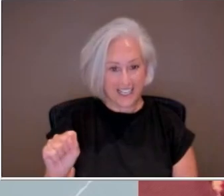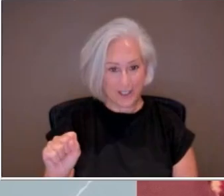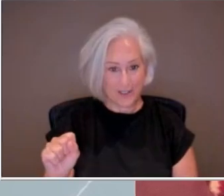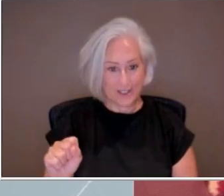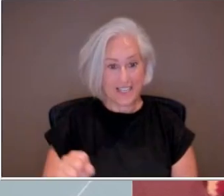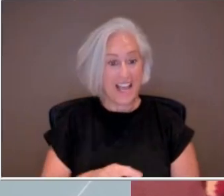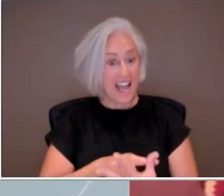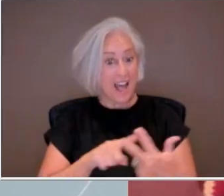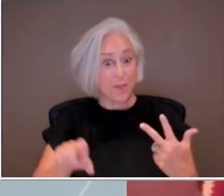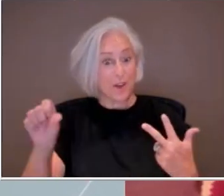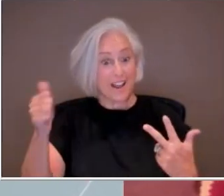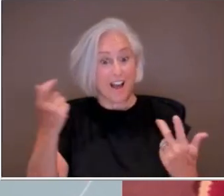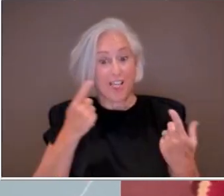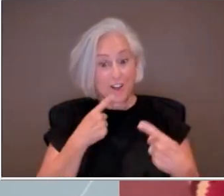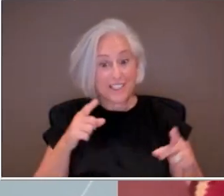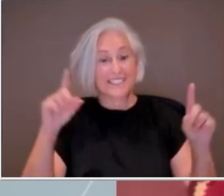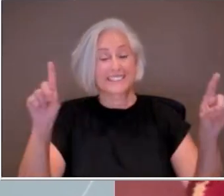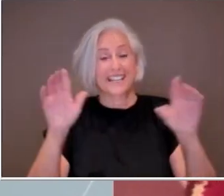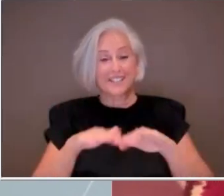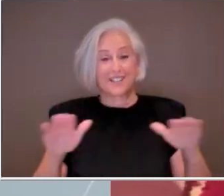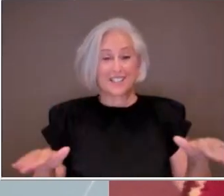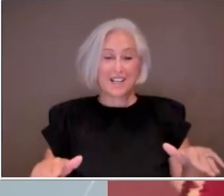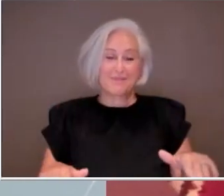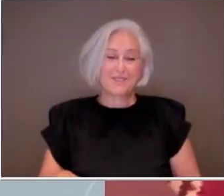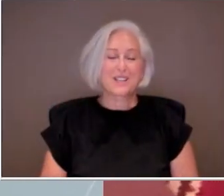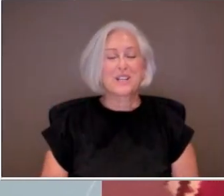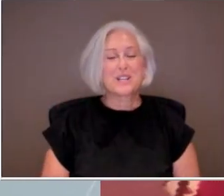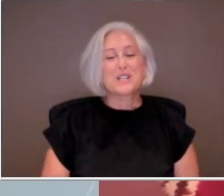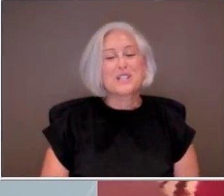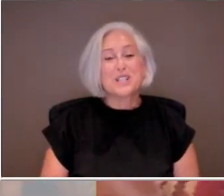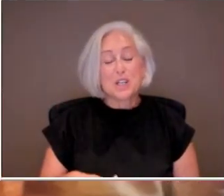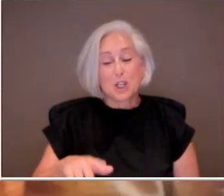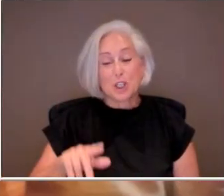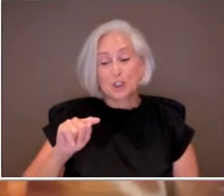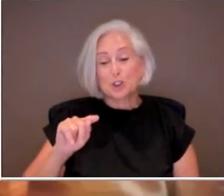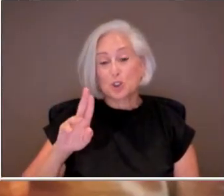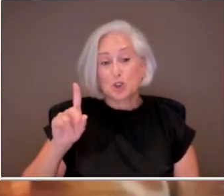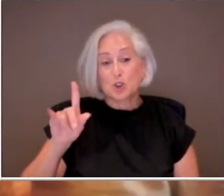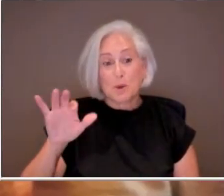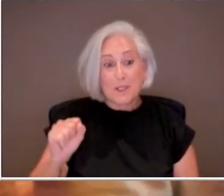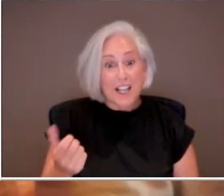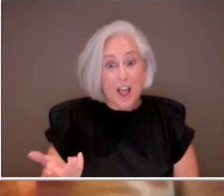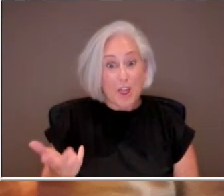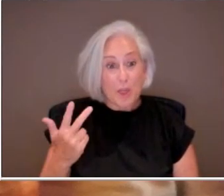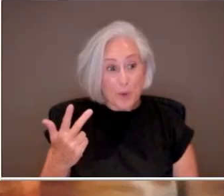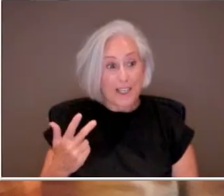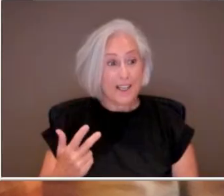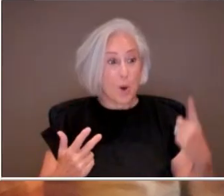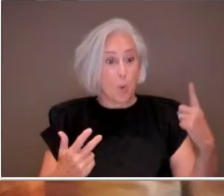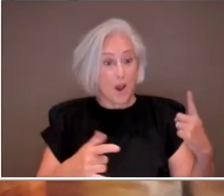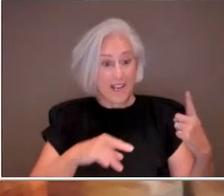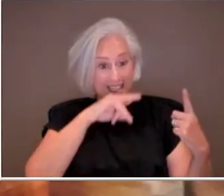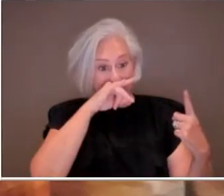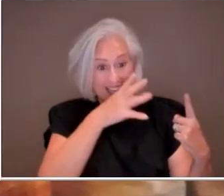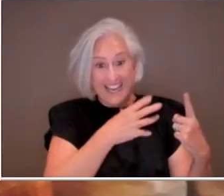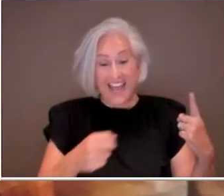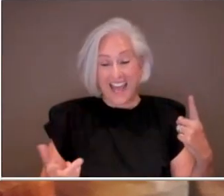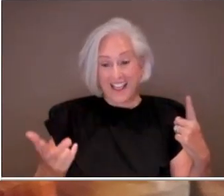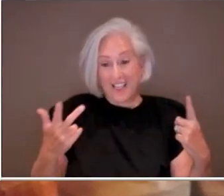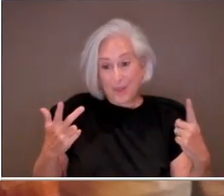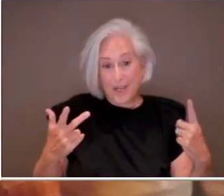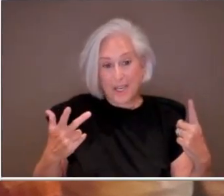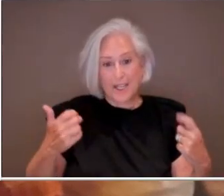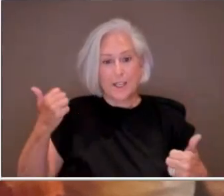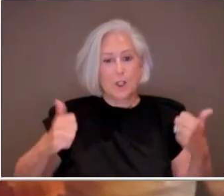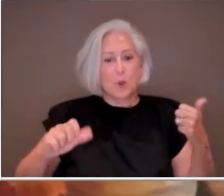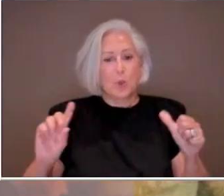children. I do. My triplets, yes. Okay, so you're the mom of 1 kiddo and then triplets. What came first, the triplets or the